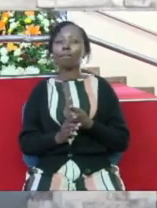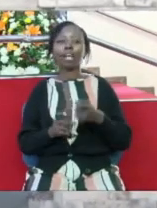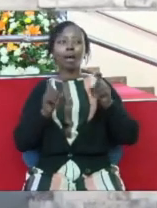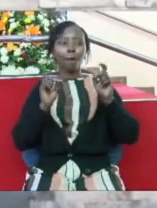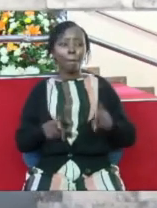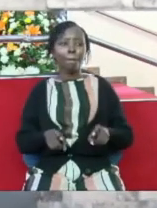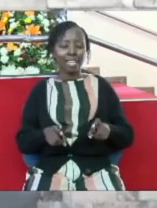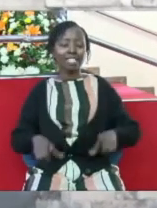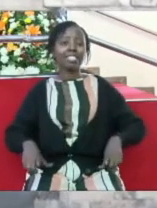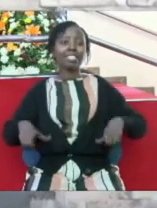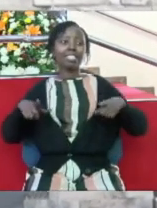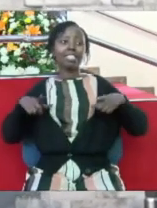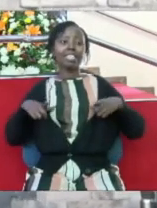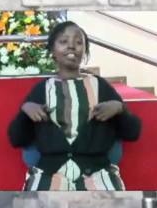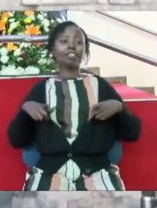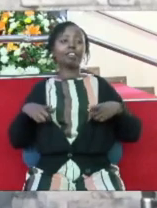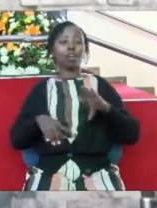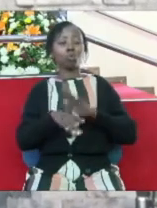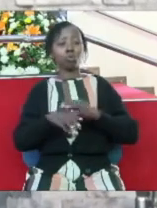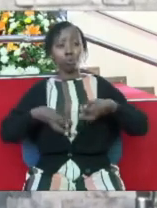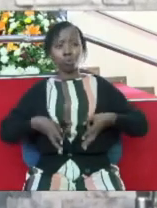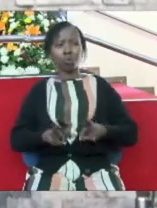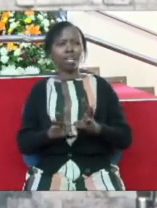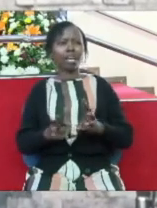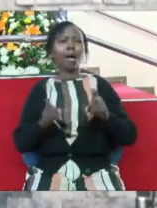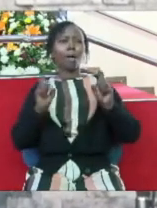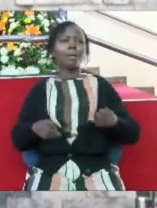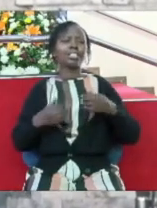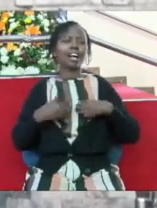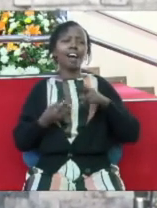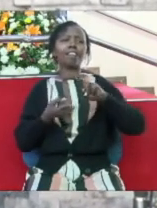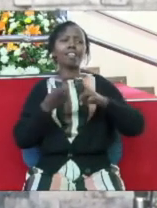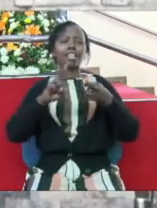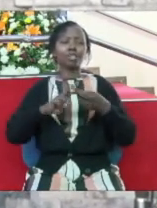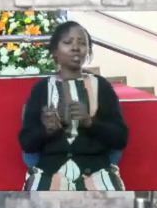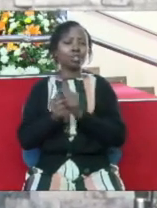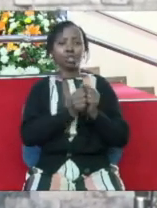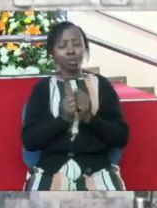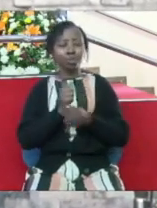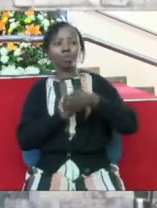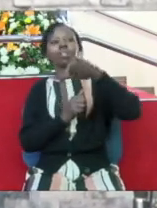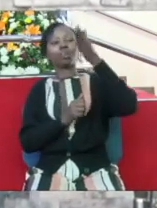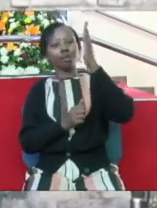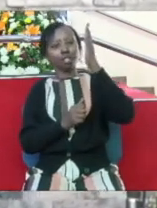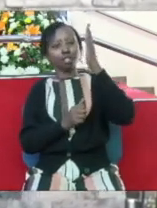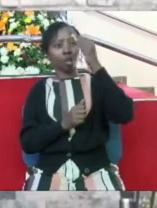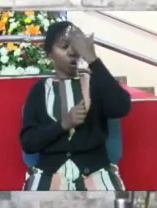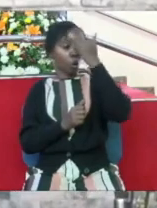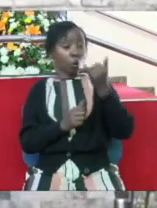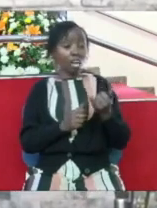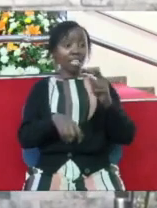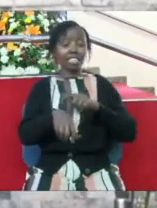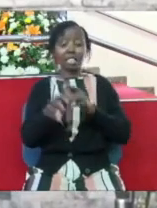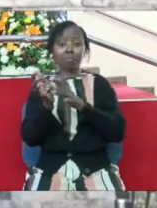Ni lazima tuishi njia fulani. There is a relationship we must develop with him. Lazima tukue na uhusiano fulani pamoja naye. Because when he